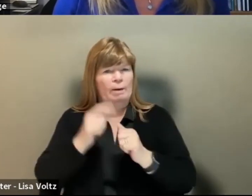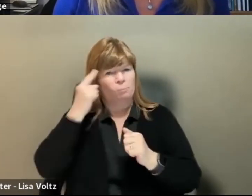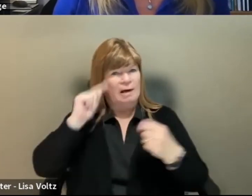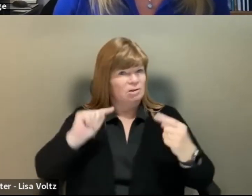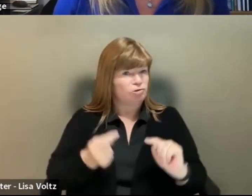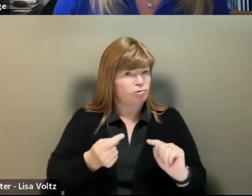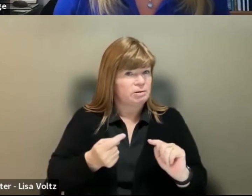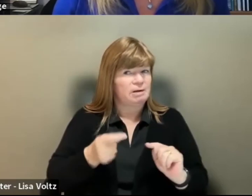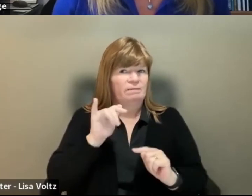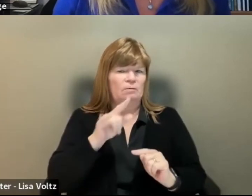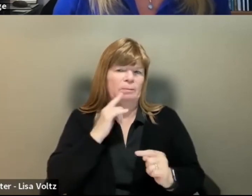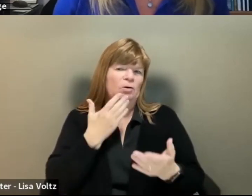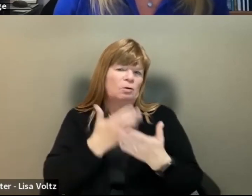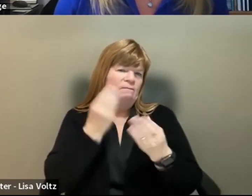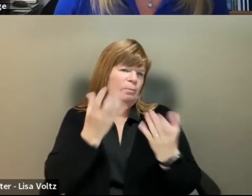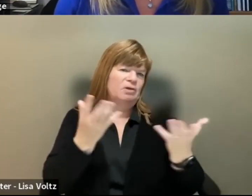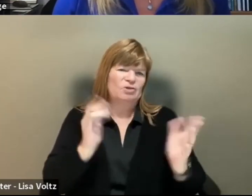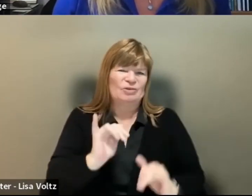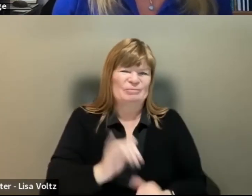wonderful information for us.